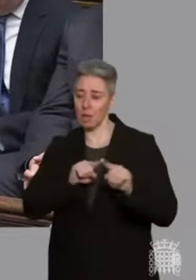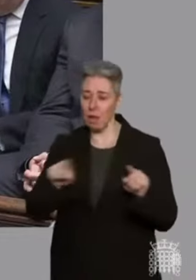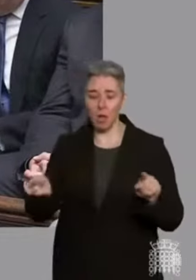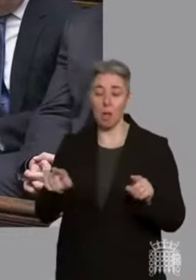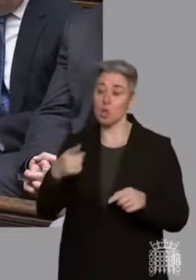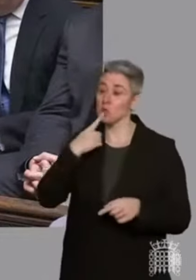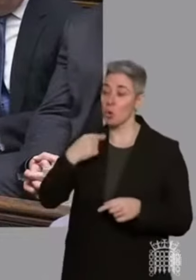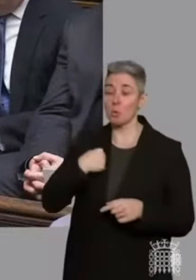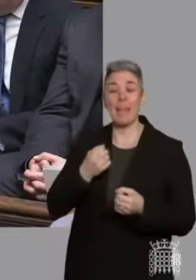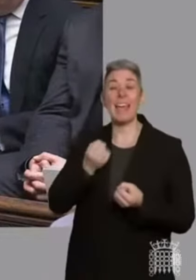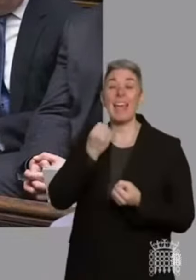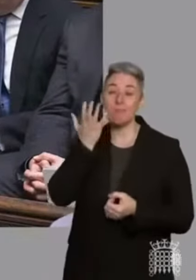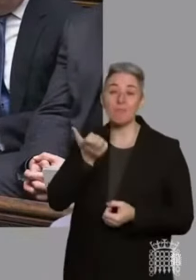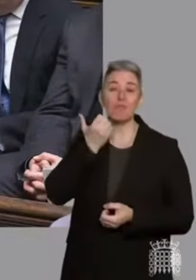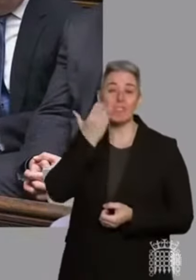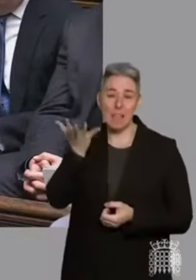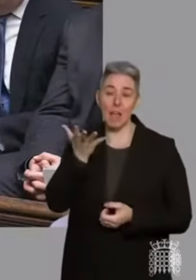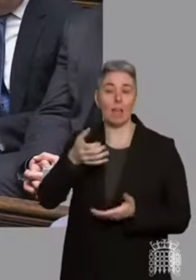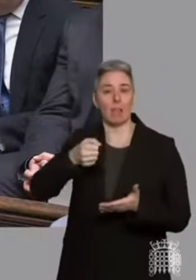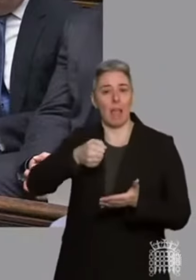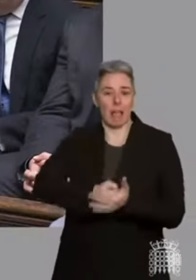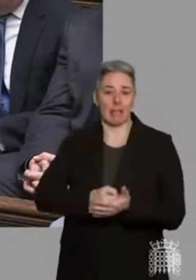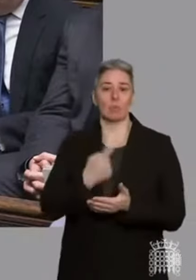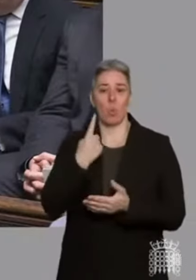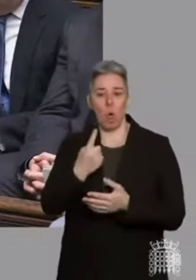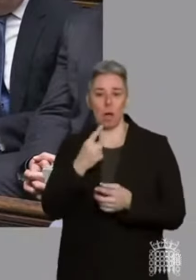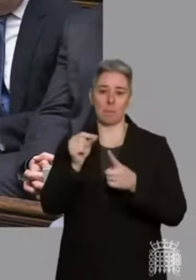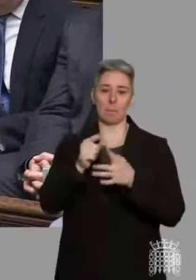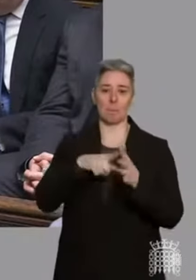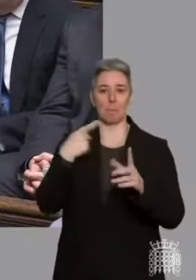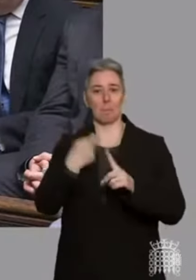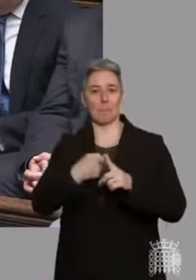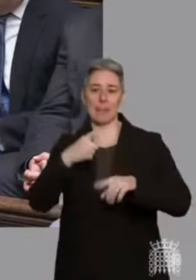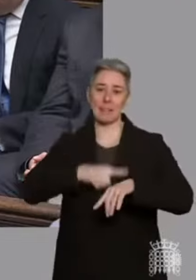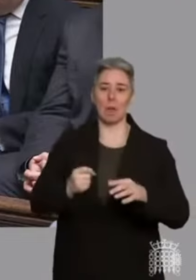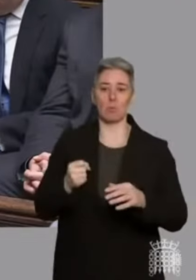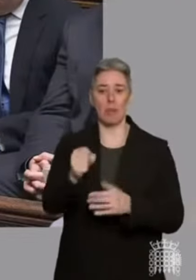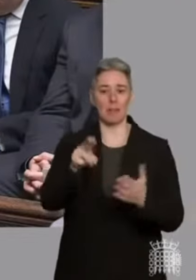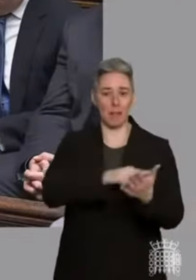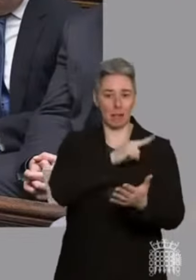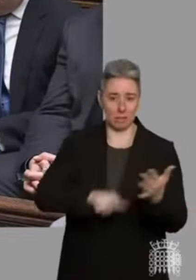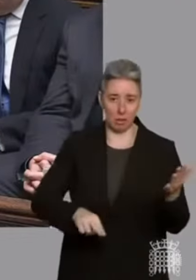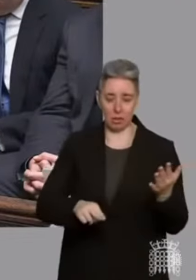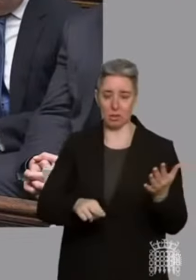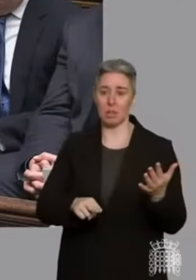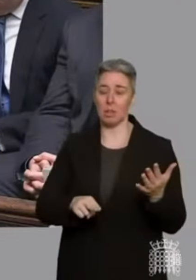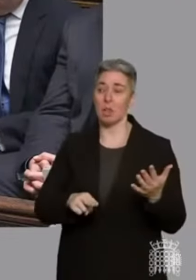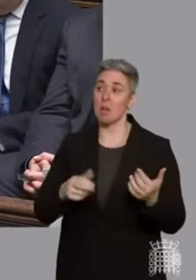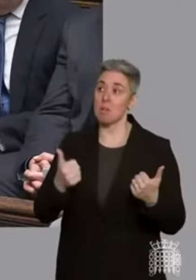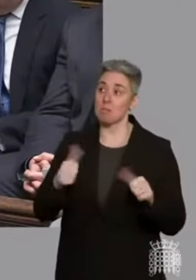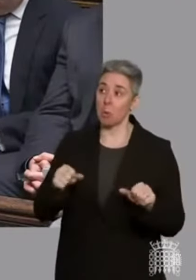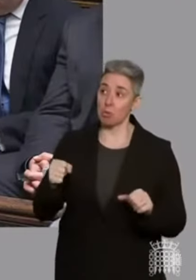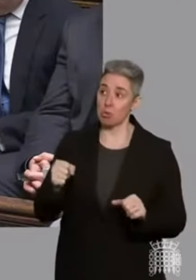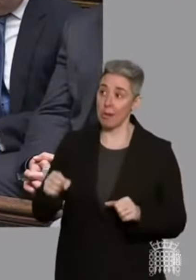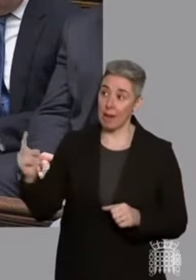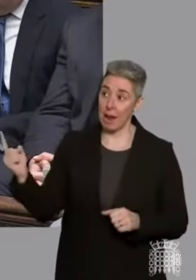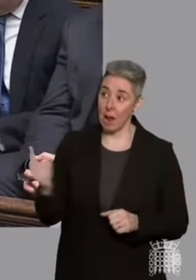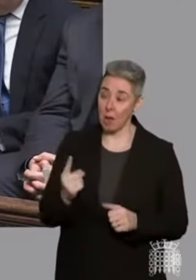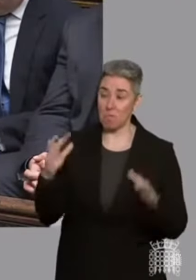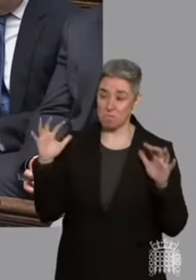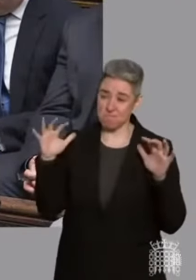train is cancelled, and when the train finally turns up, it's overcrowded. Recently, she was stranded for hours after